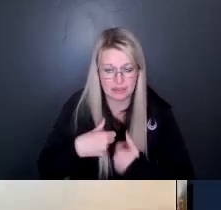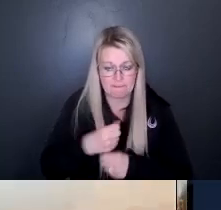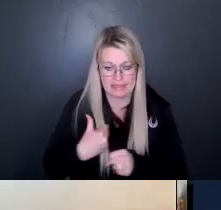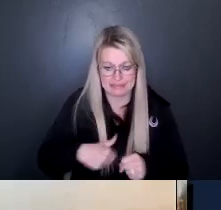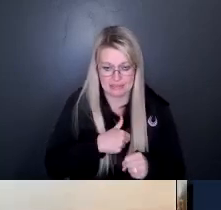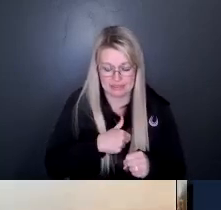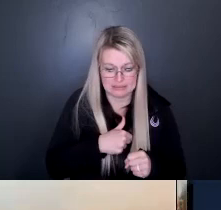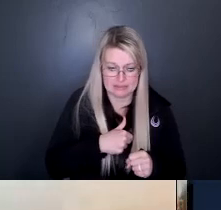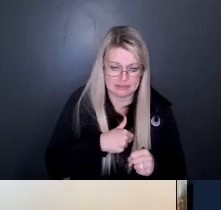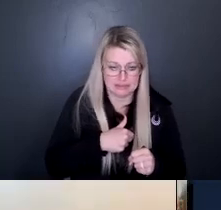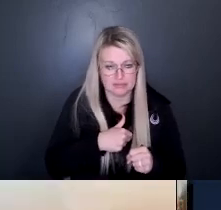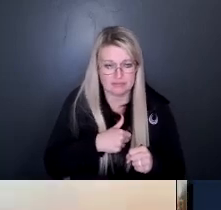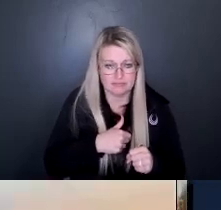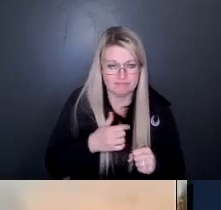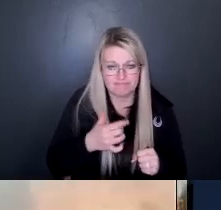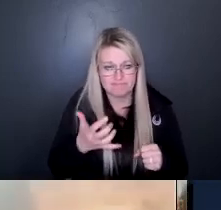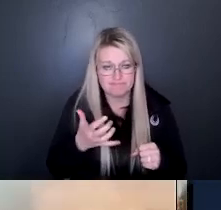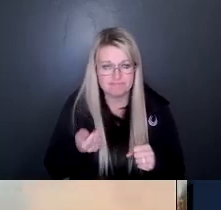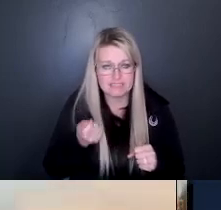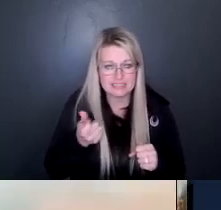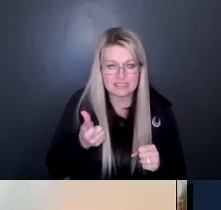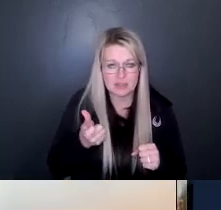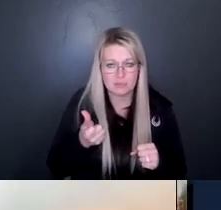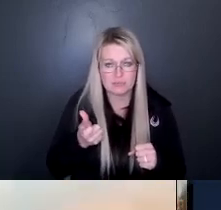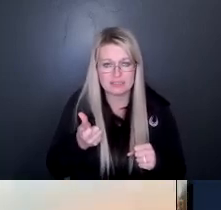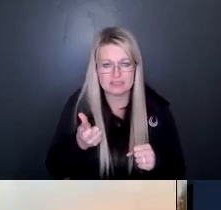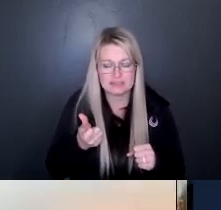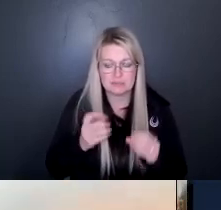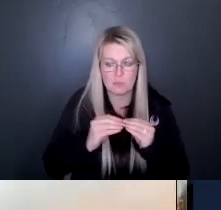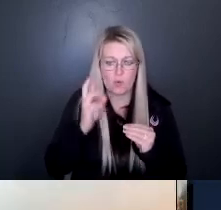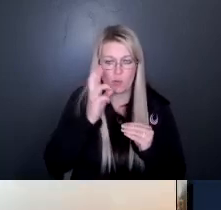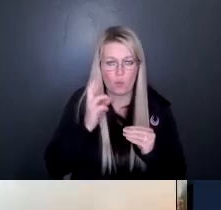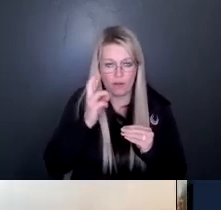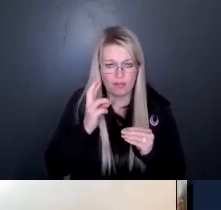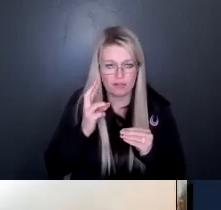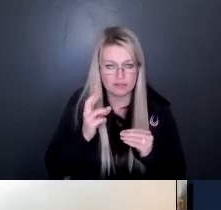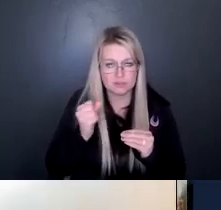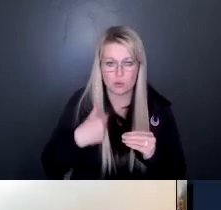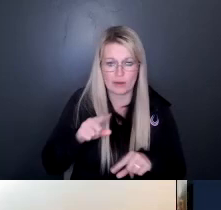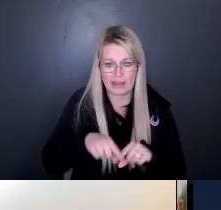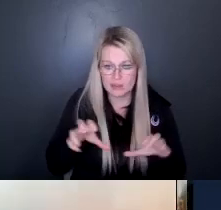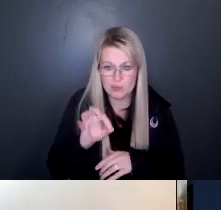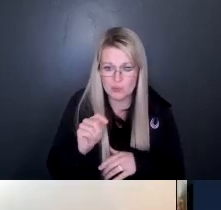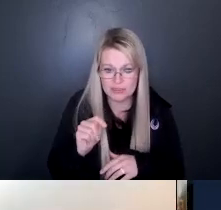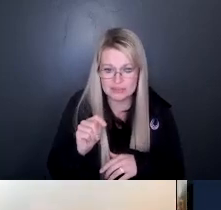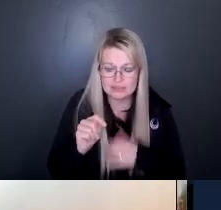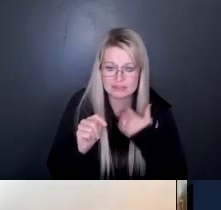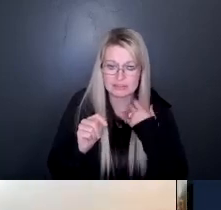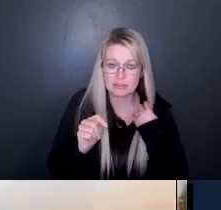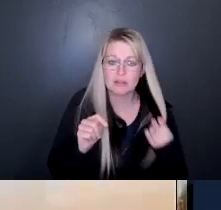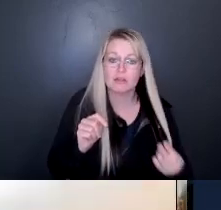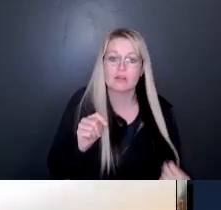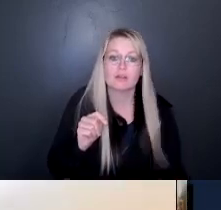us a little bit get demoralized. So we cannot do it, but yet we